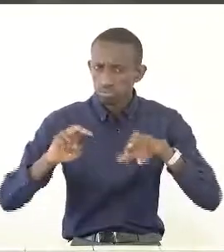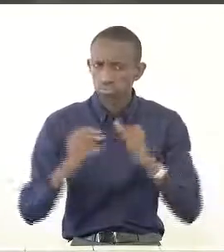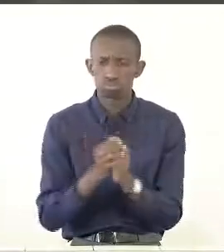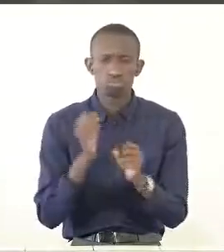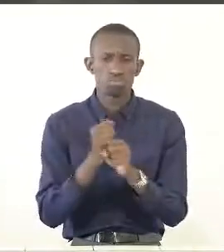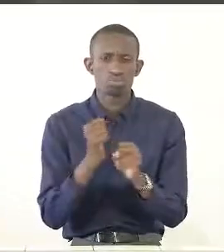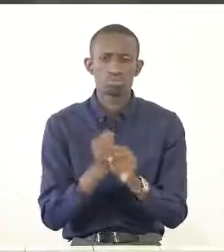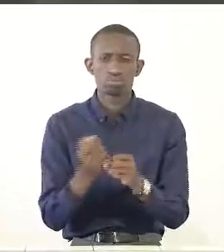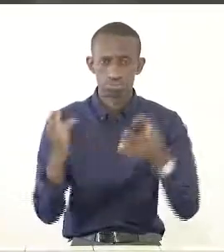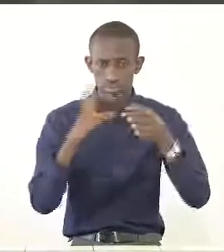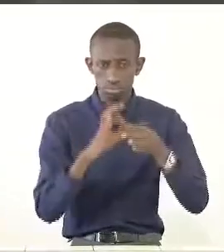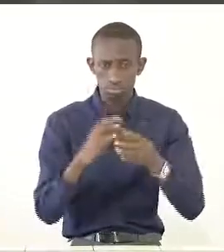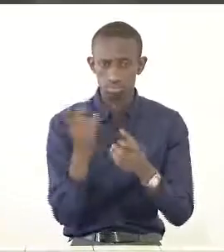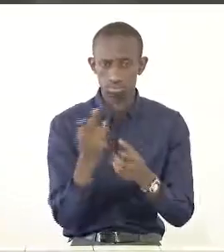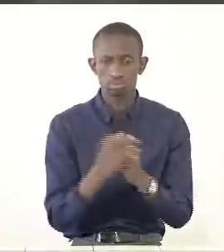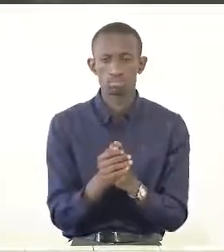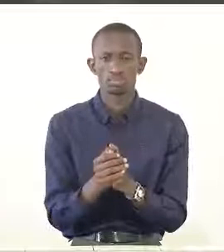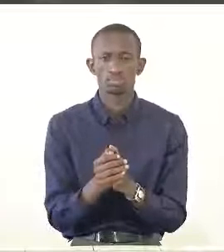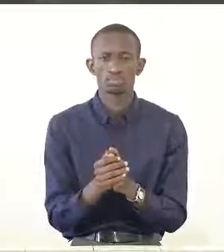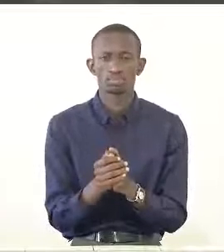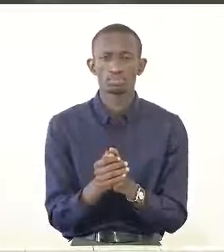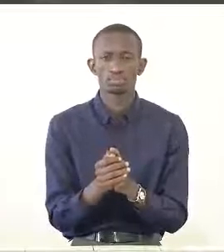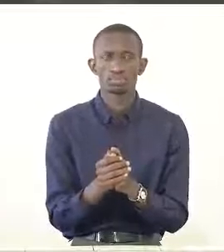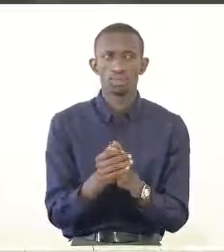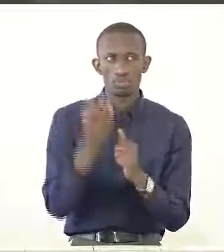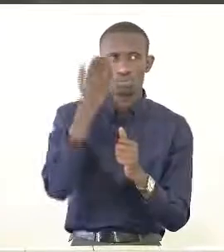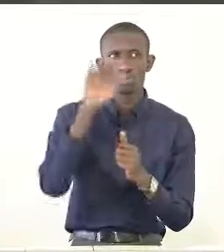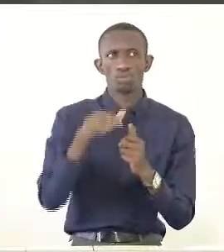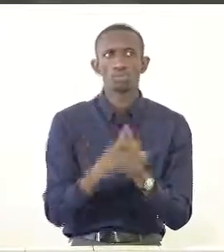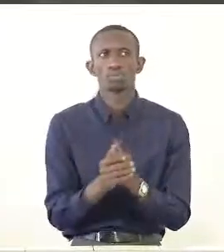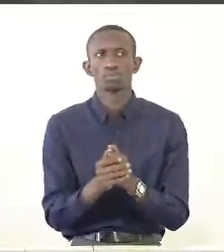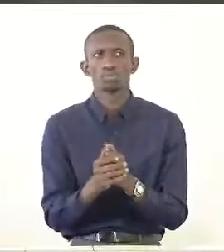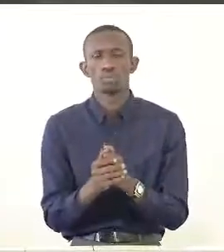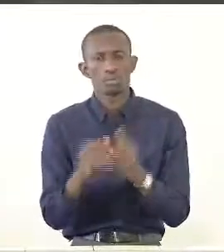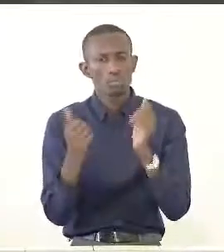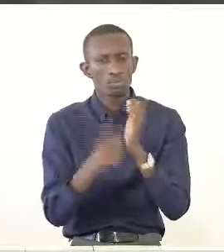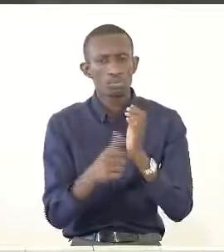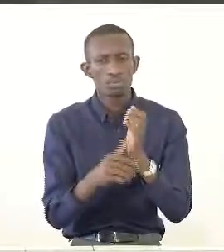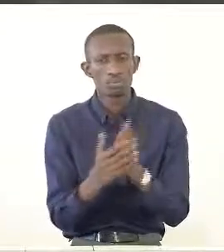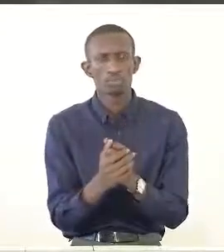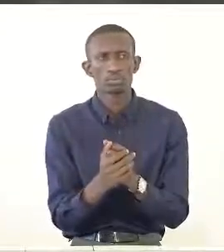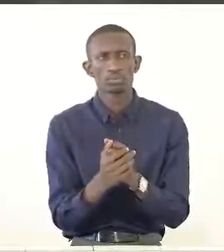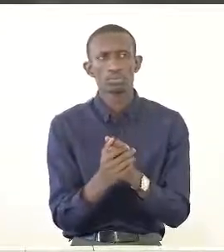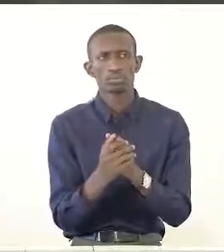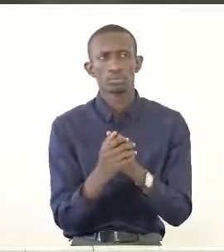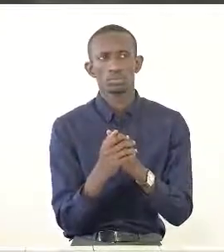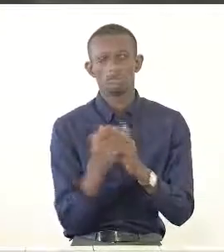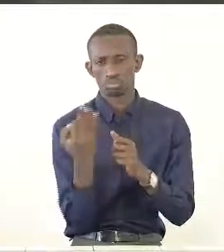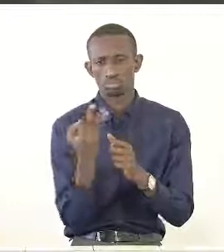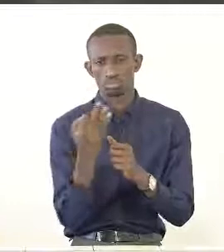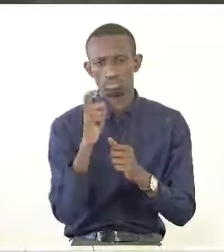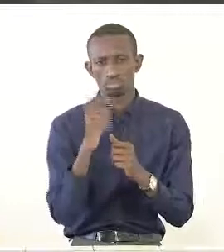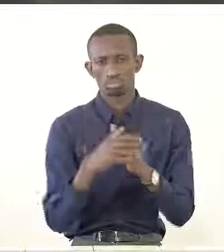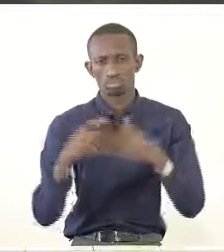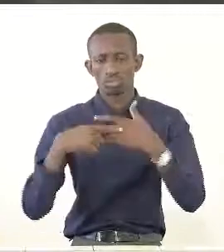and numerator. So the problem is not 2x plus 3, but x squared plus 3x minus 5.